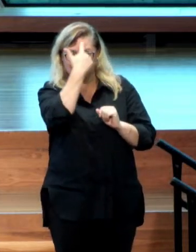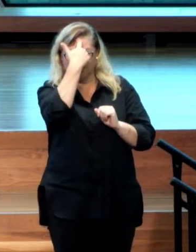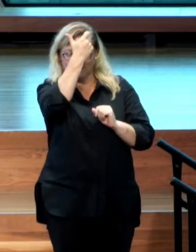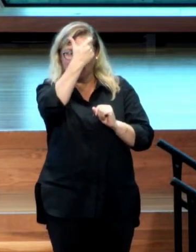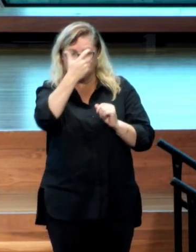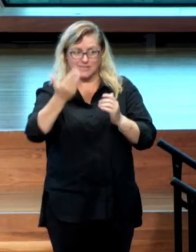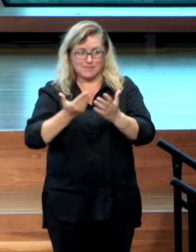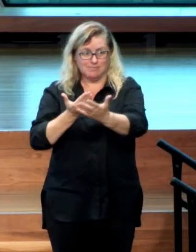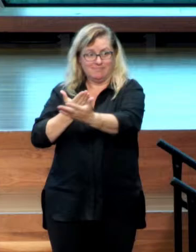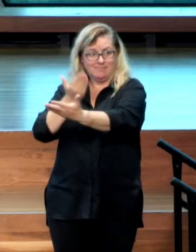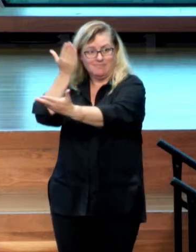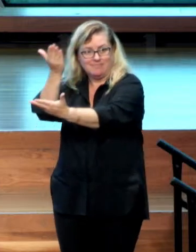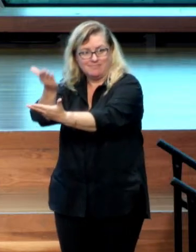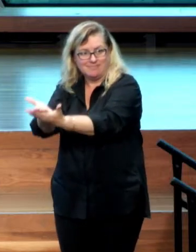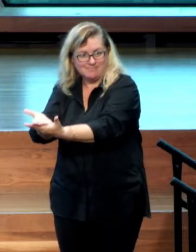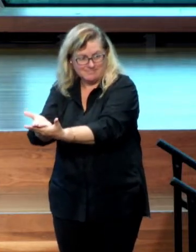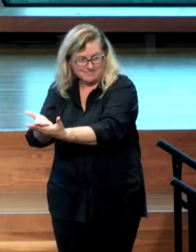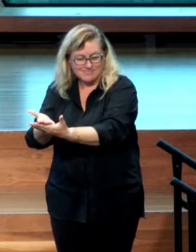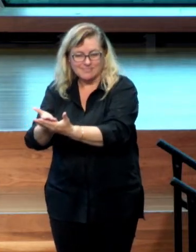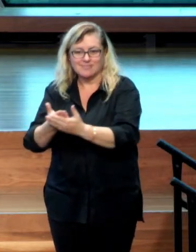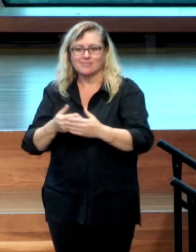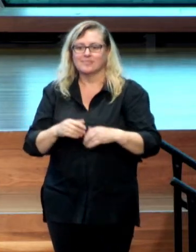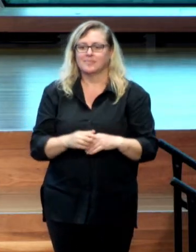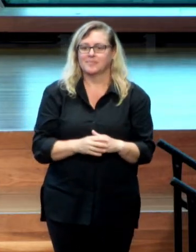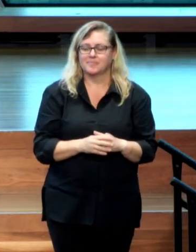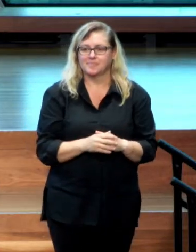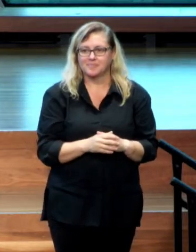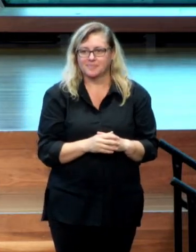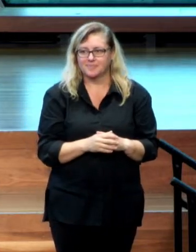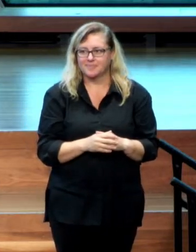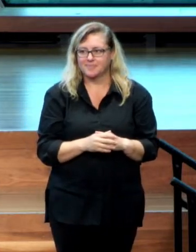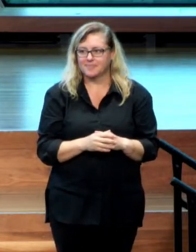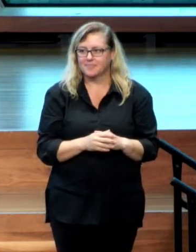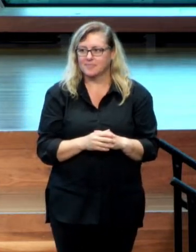the manuscript in the first place.